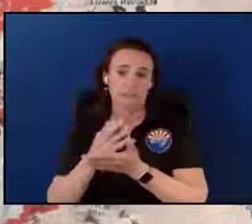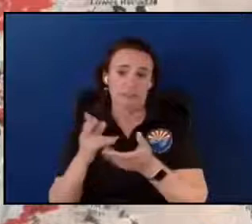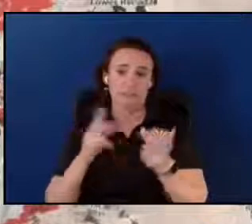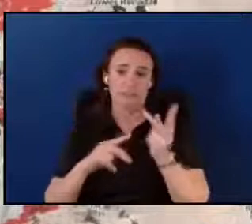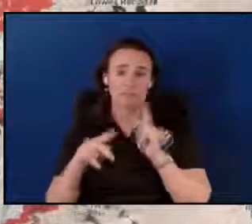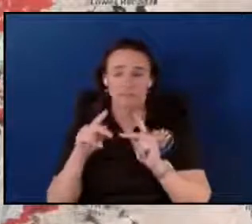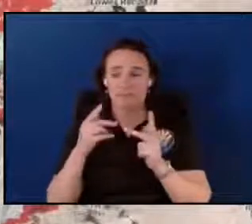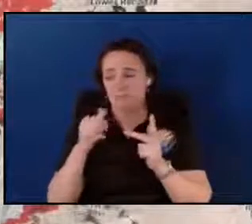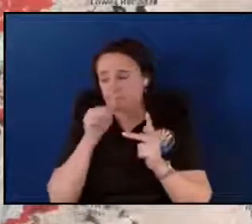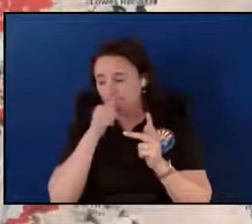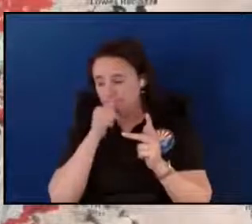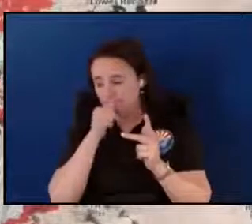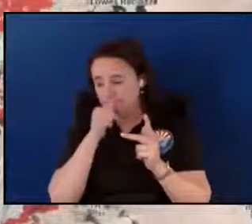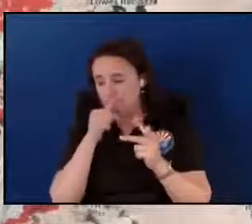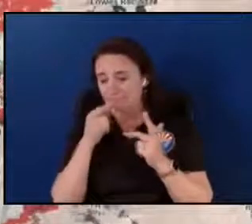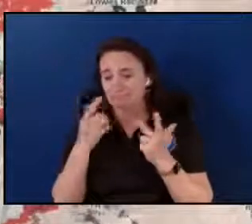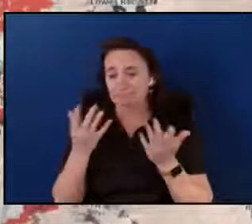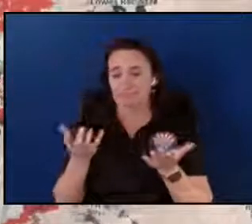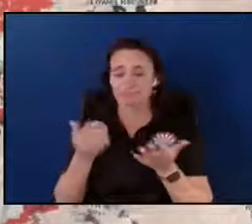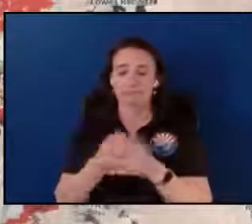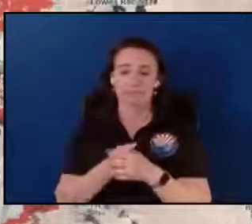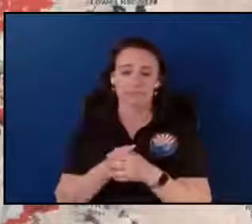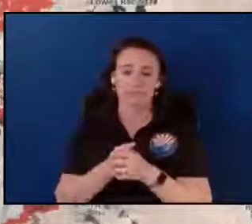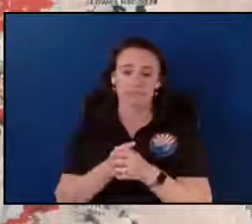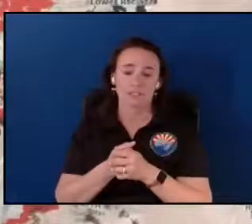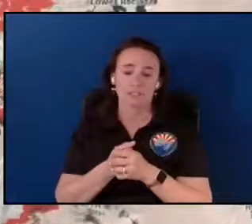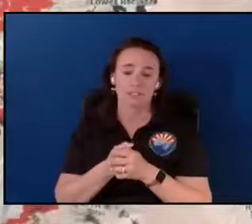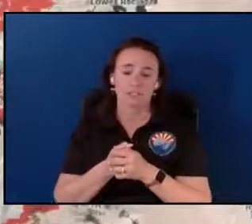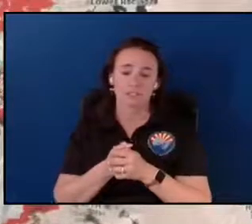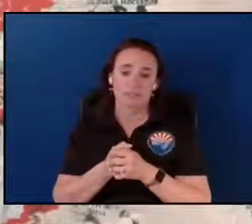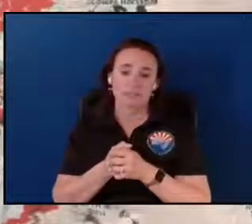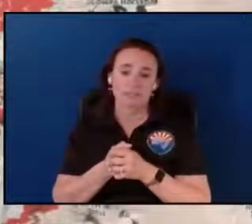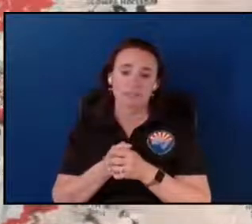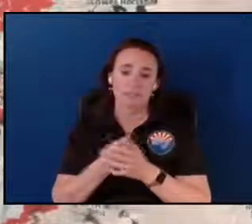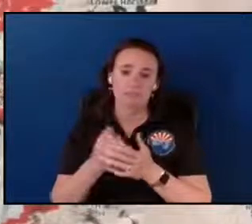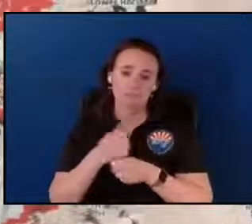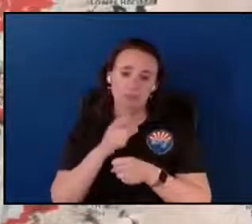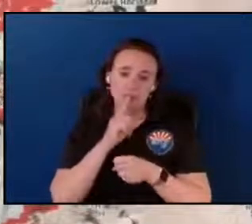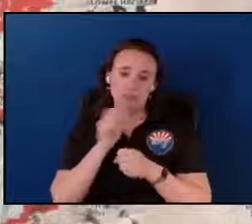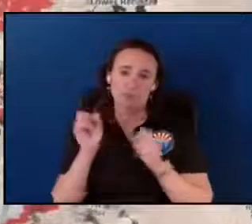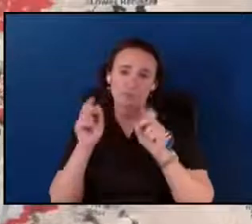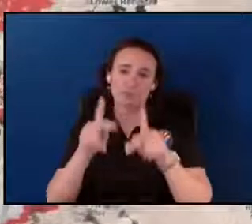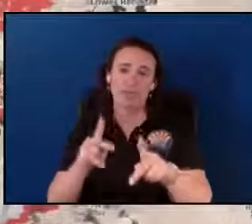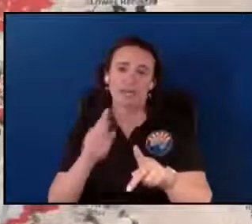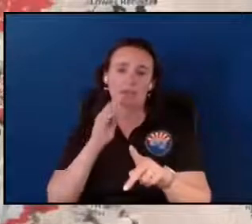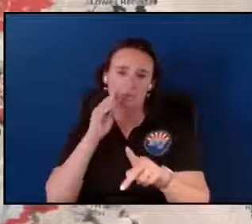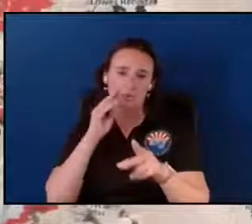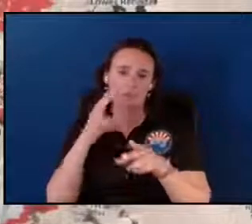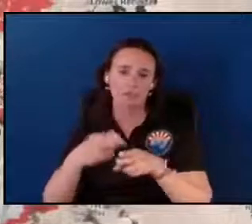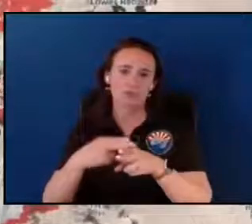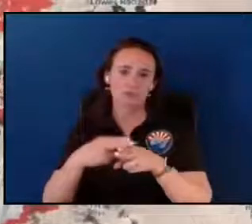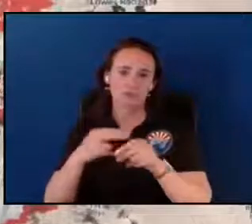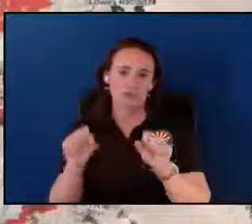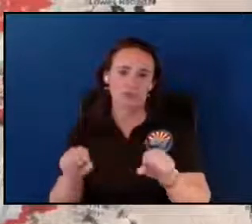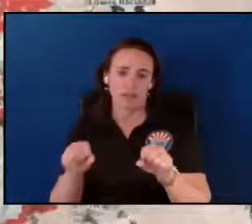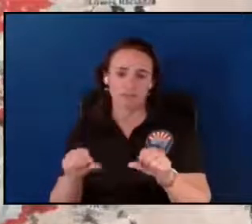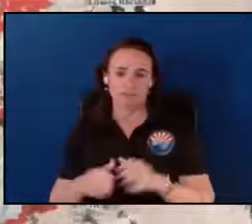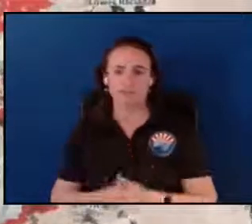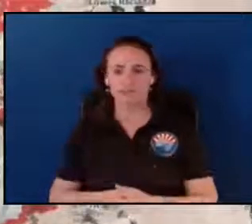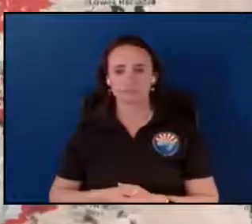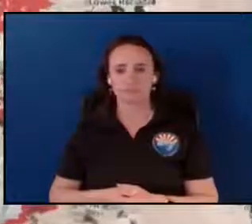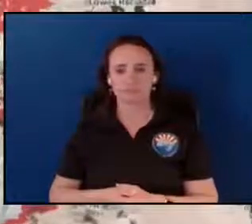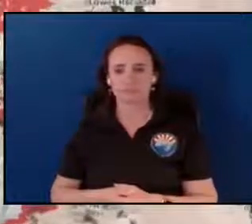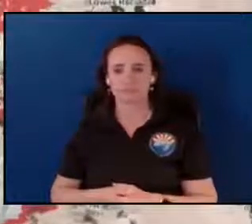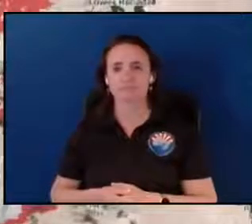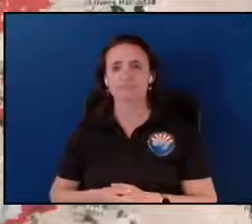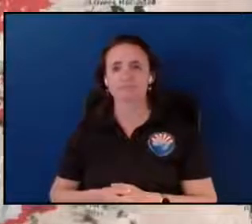well. And we're going to do everything we can to make sure that we get you back in as soon as possible. So some of the